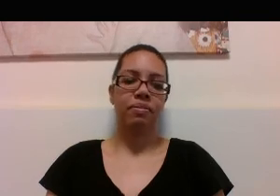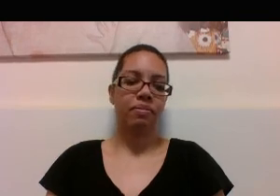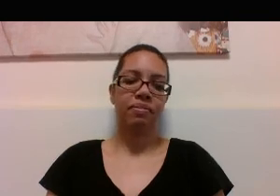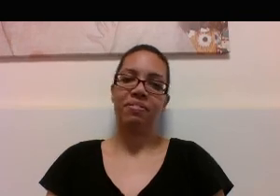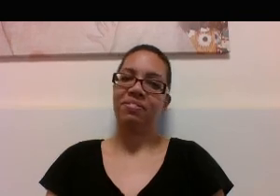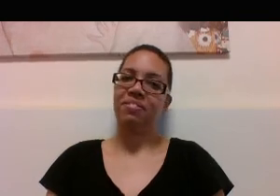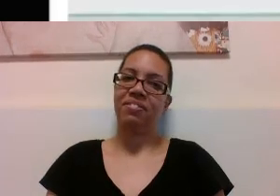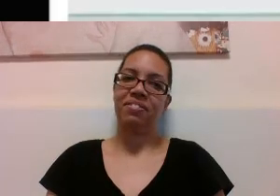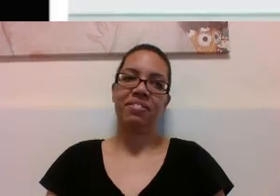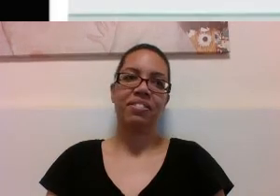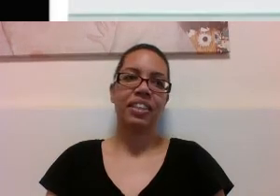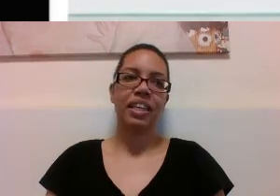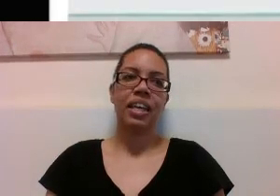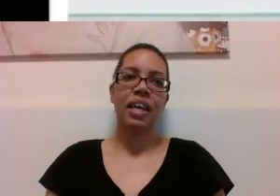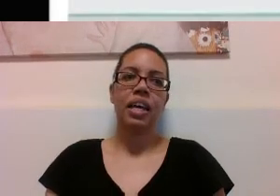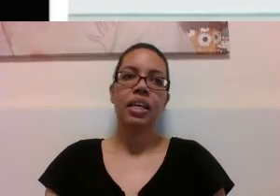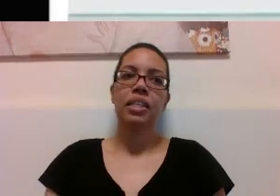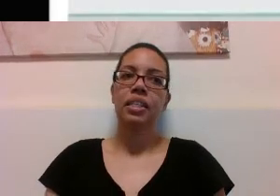Turtle.